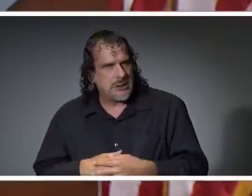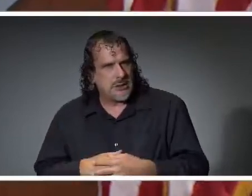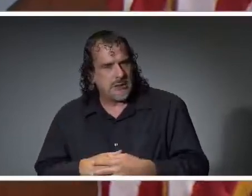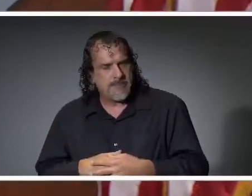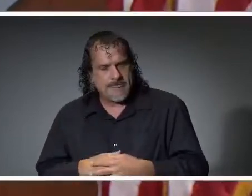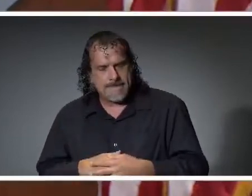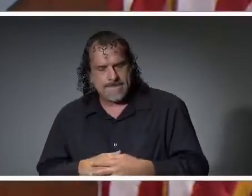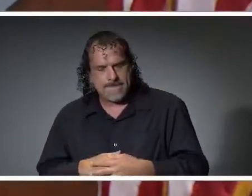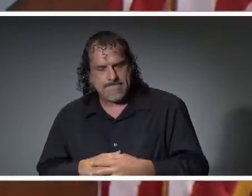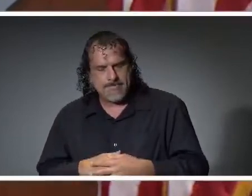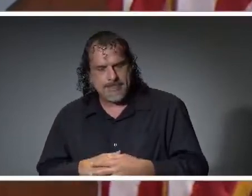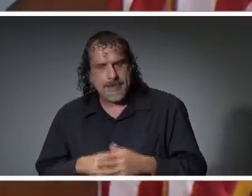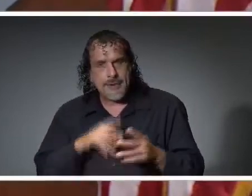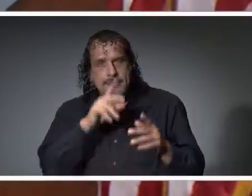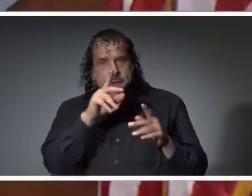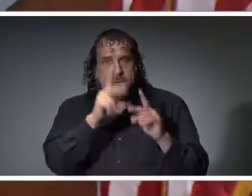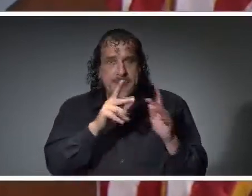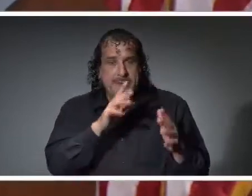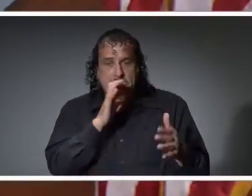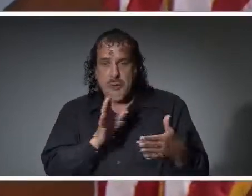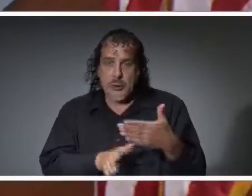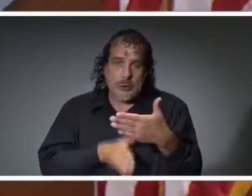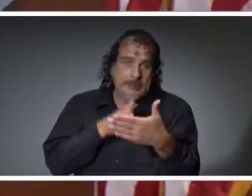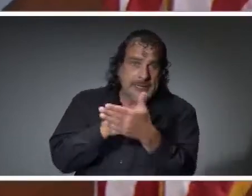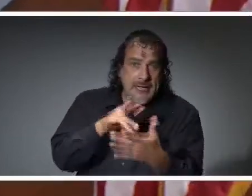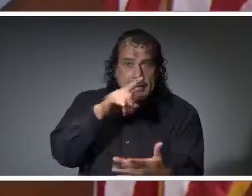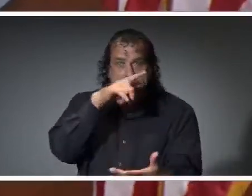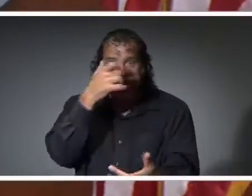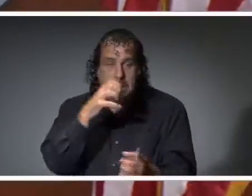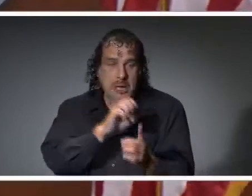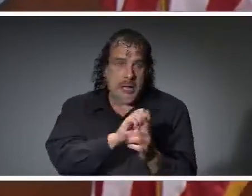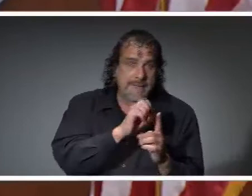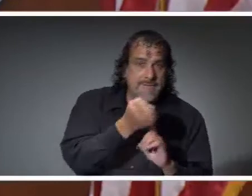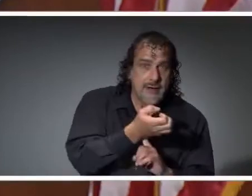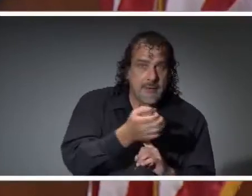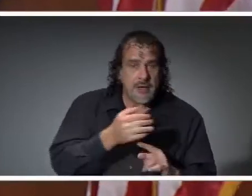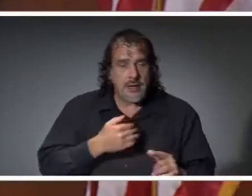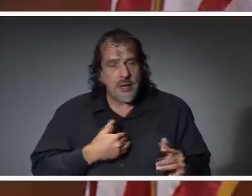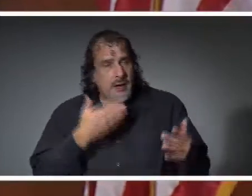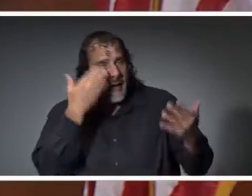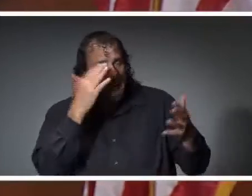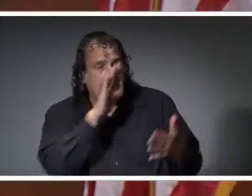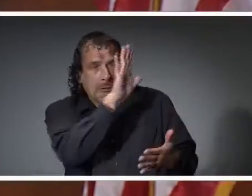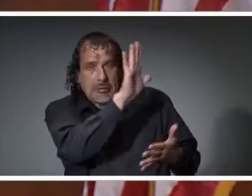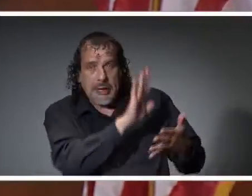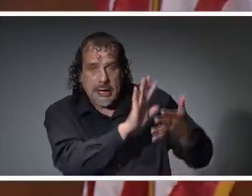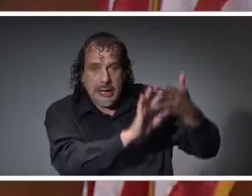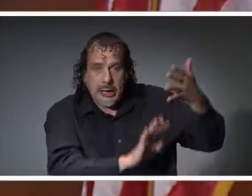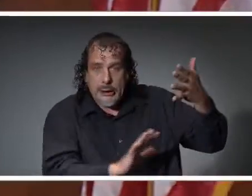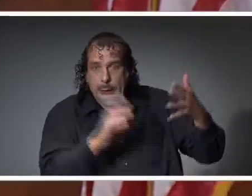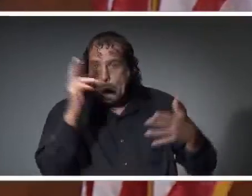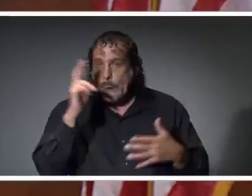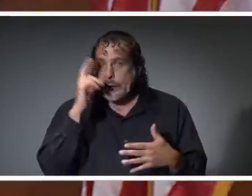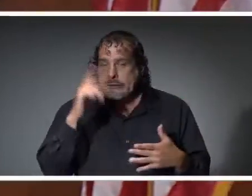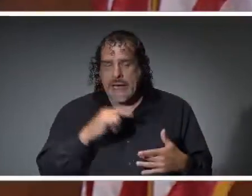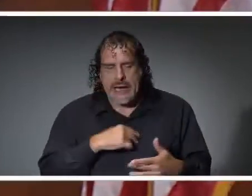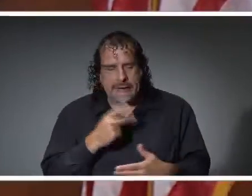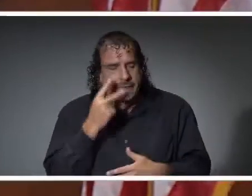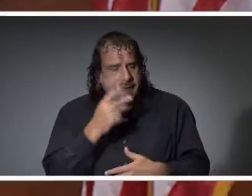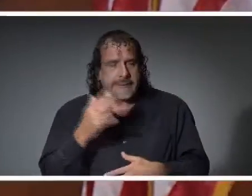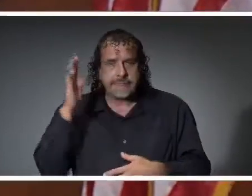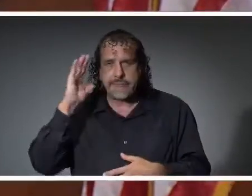environmentalists that are opposed, and I don't know all of their reasoning. I have looked at it in the past,